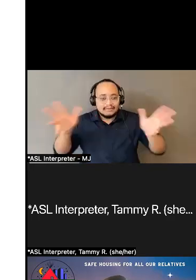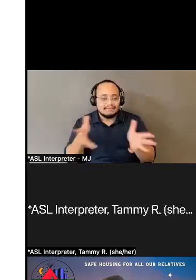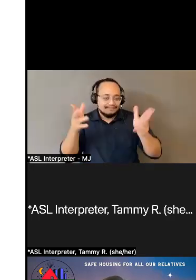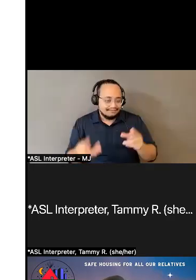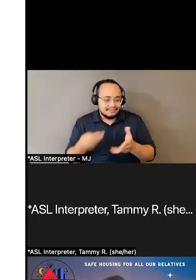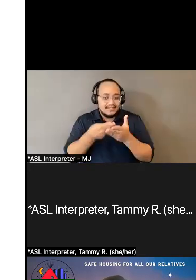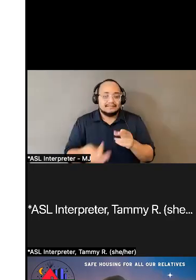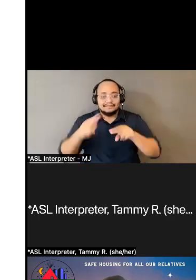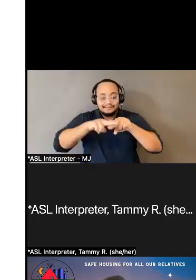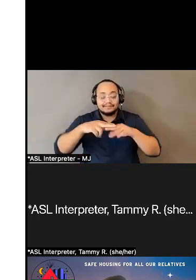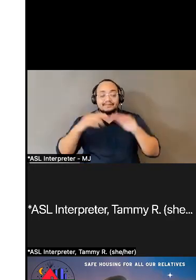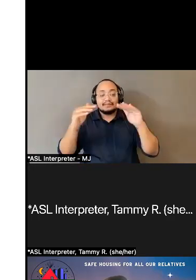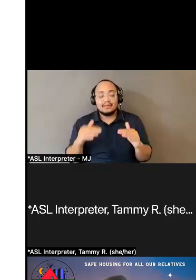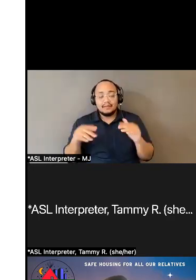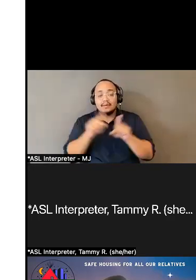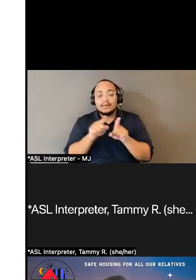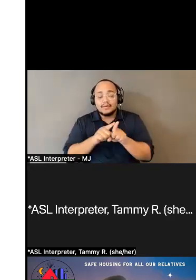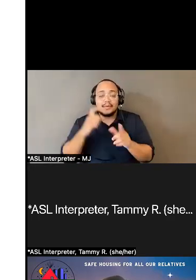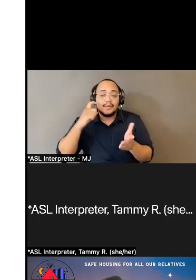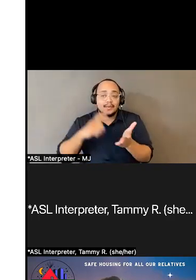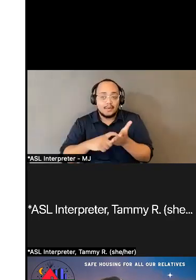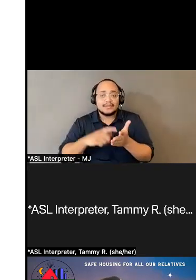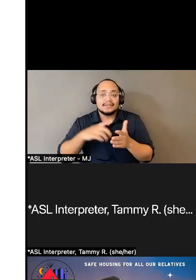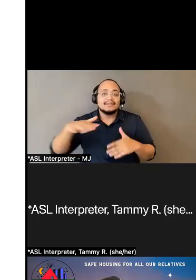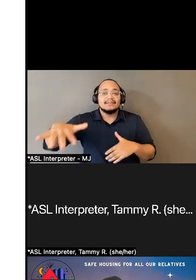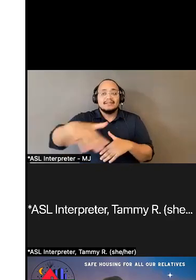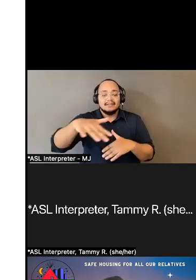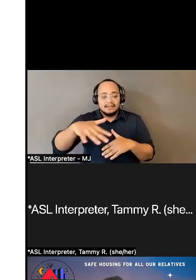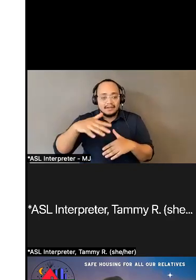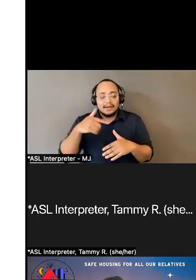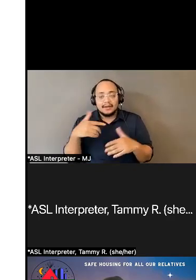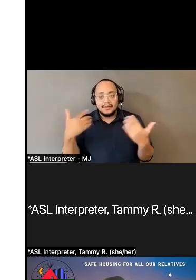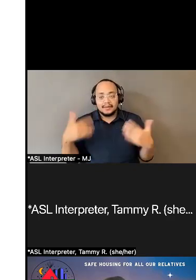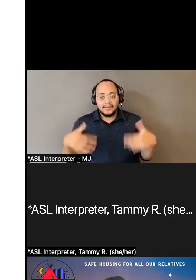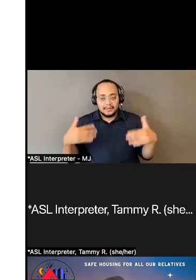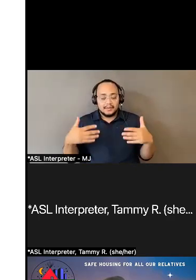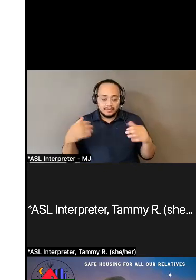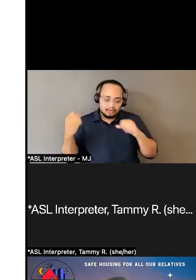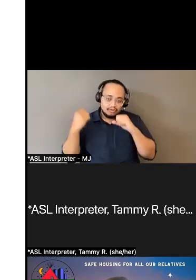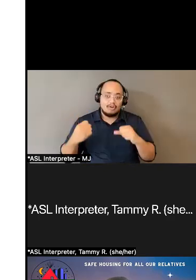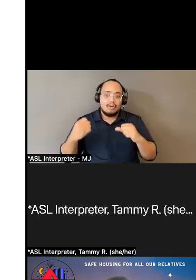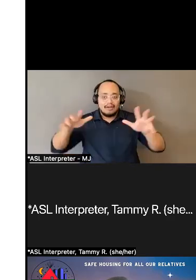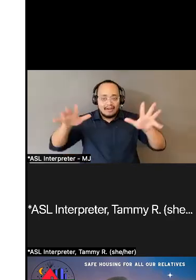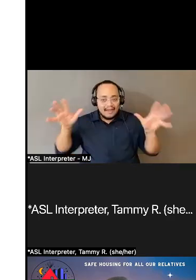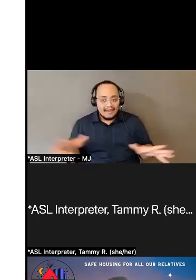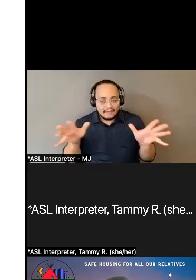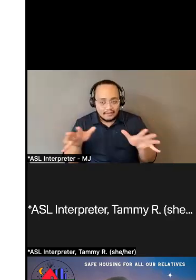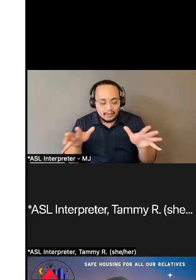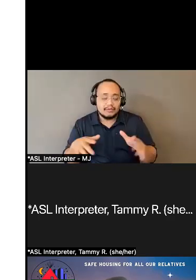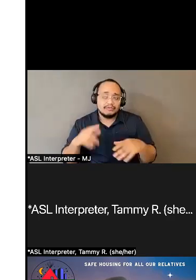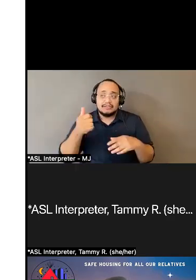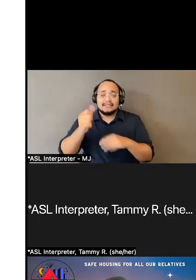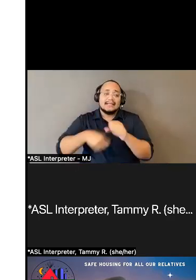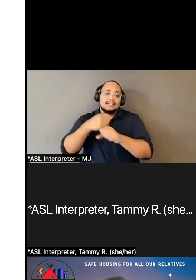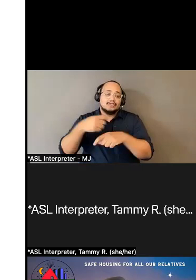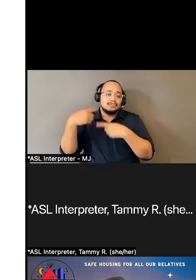And then we all saw from the field, this was definitely a huge shared effort, probably over at least a decade, was a